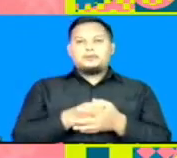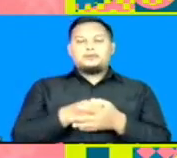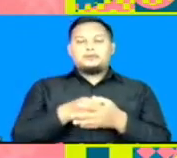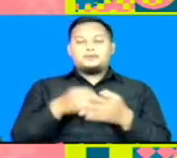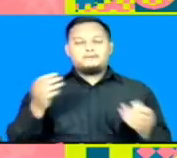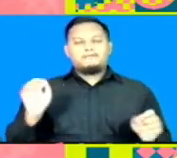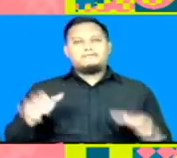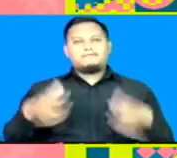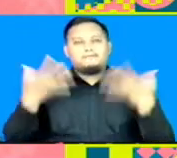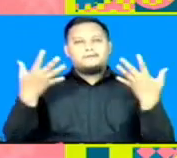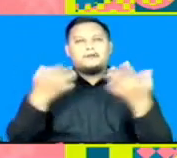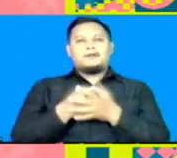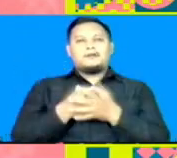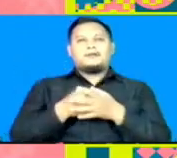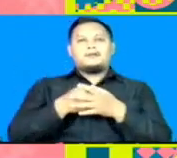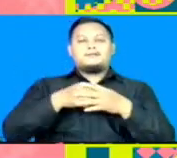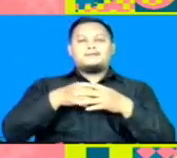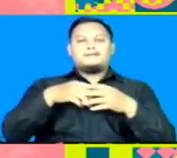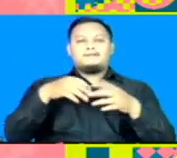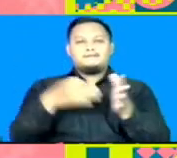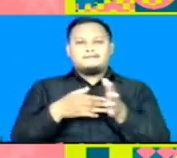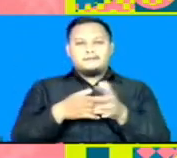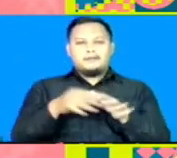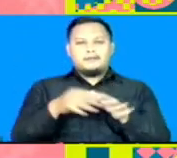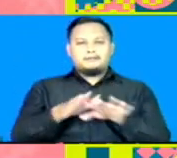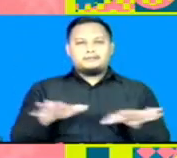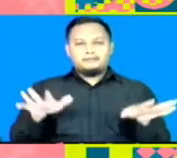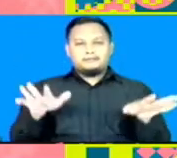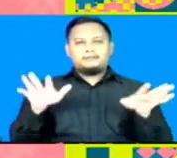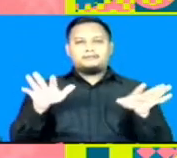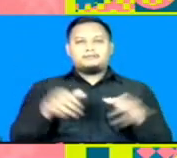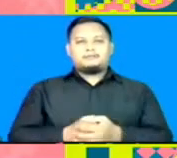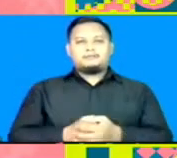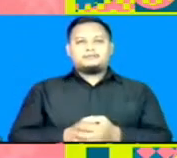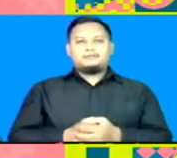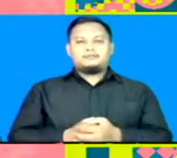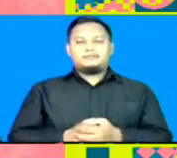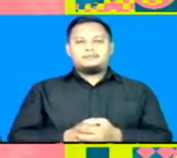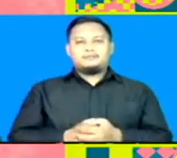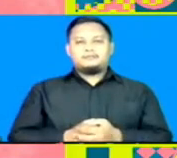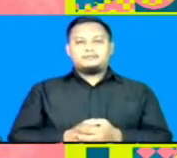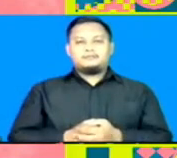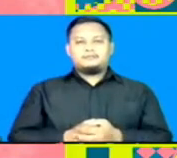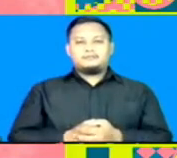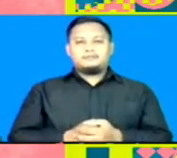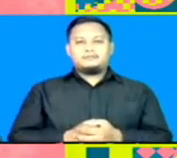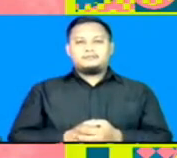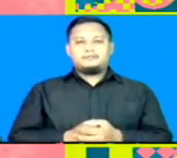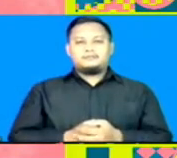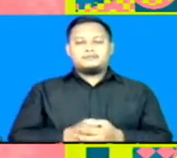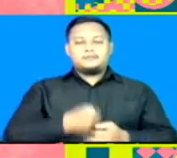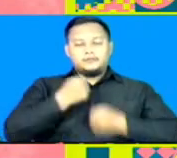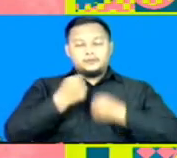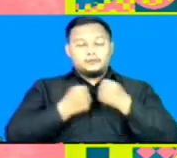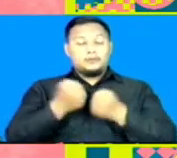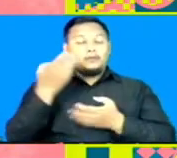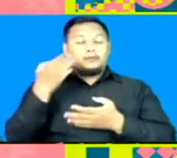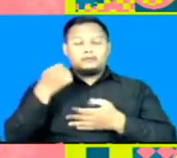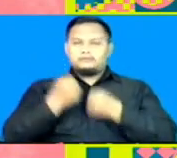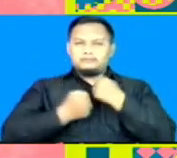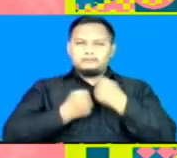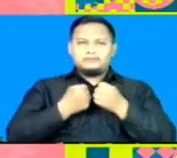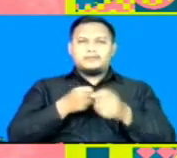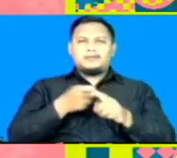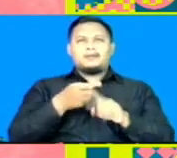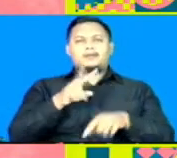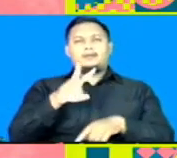the values broke up by the G20 from 2008 until last year through the lens of